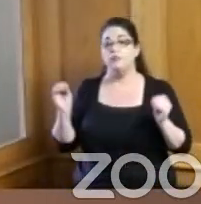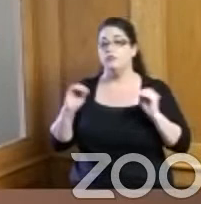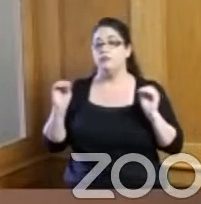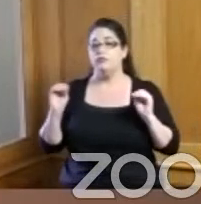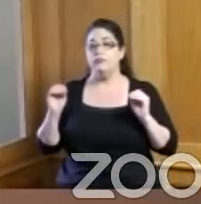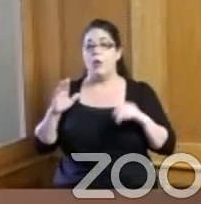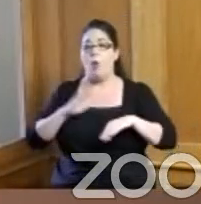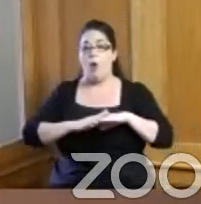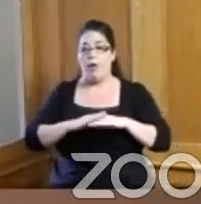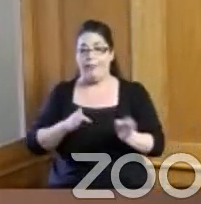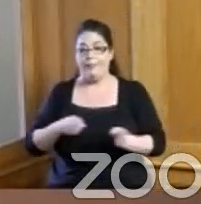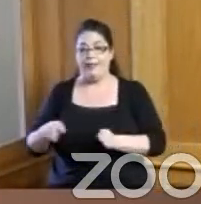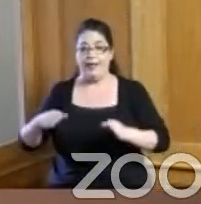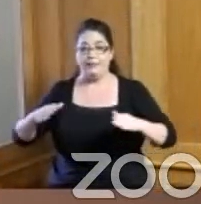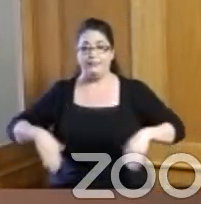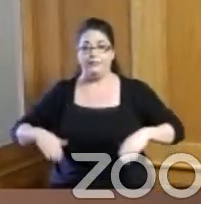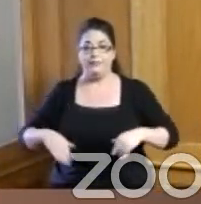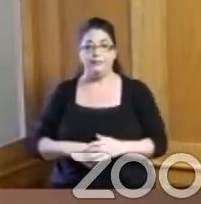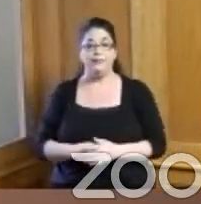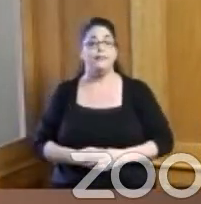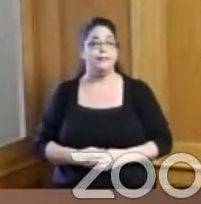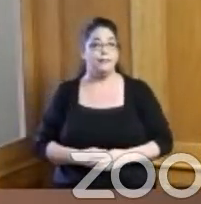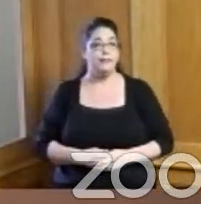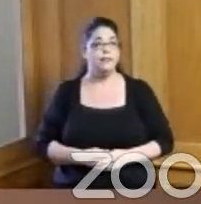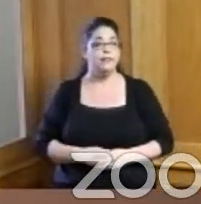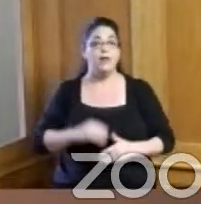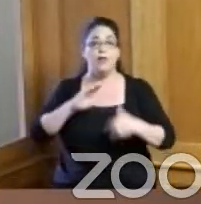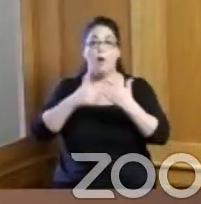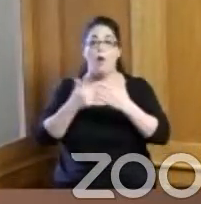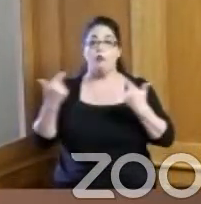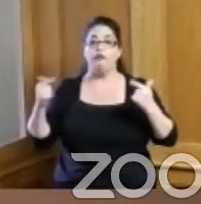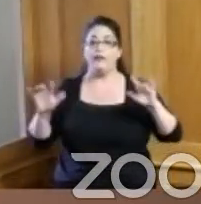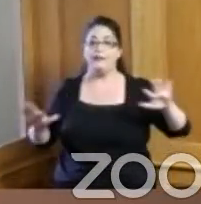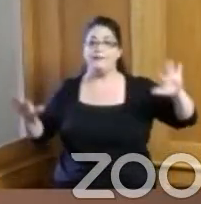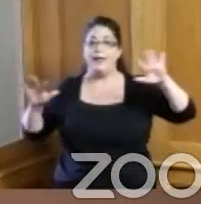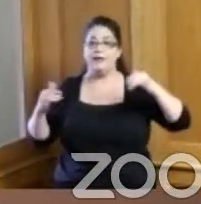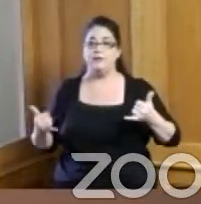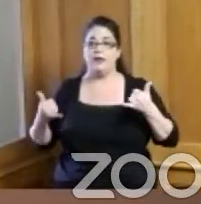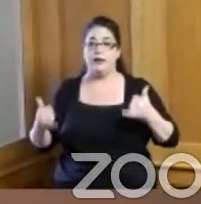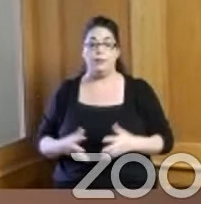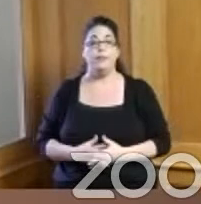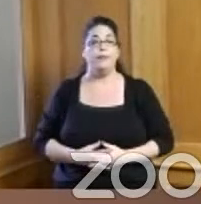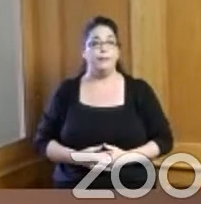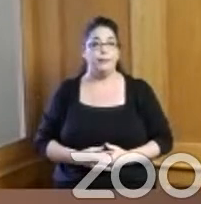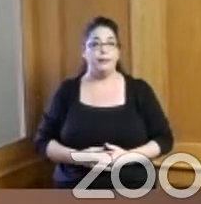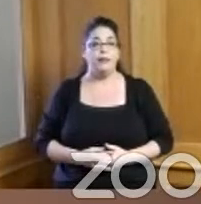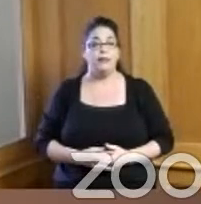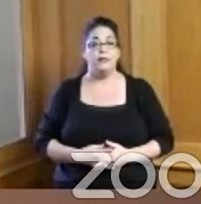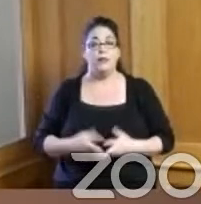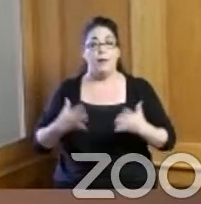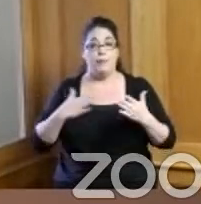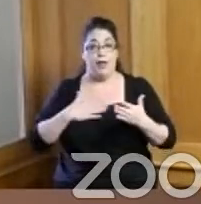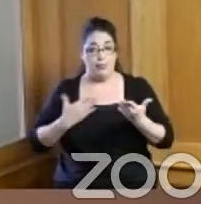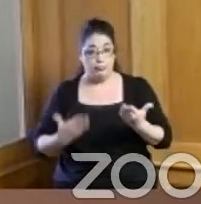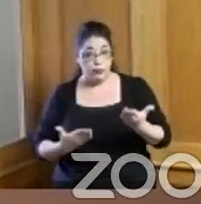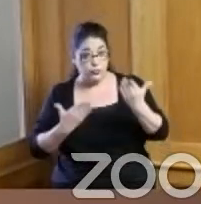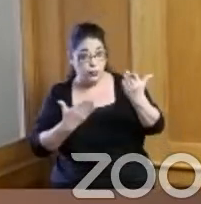that's actually on those sections of the plan. Those are all green space. So this proposal